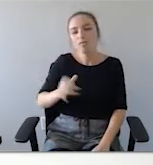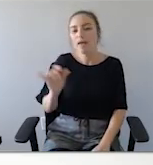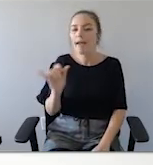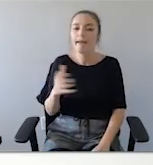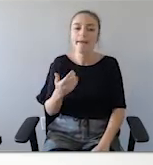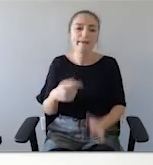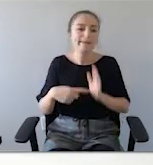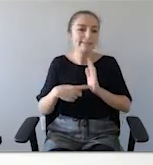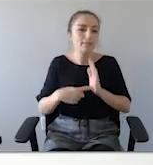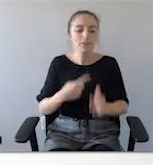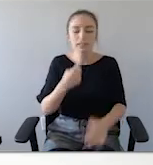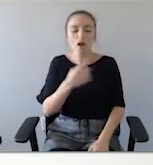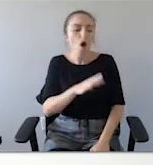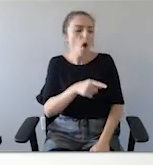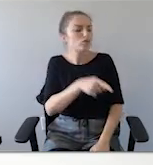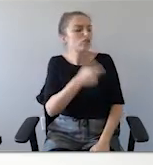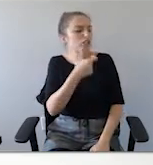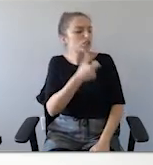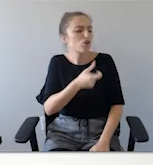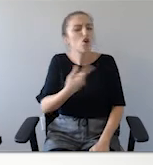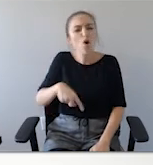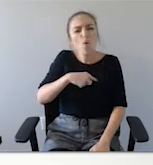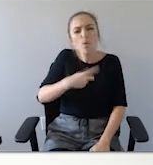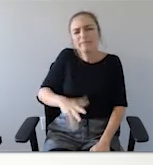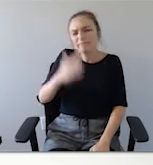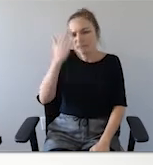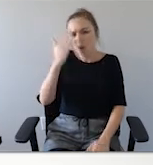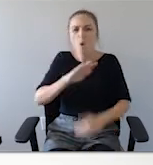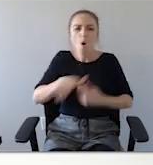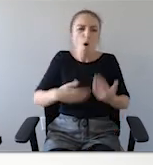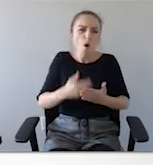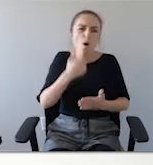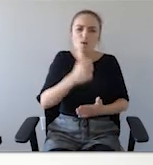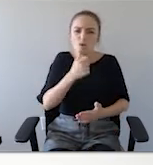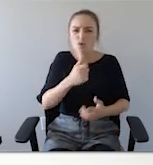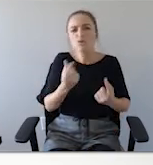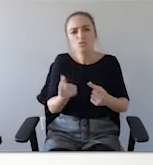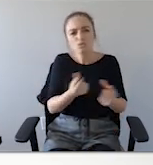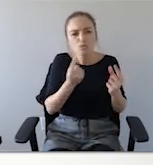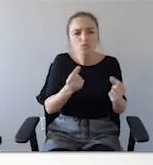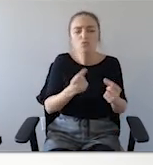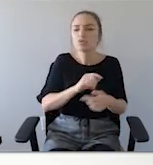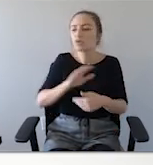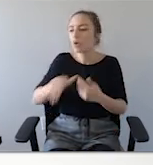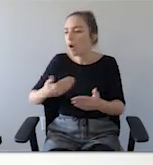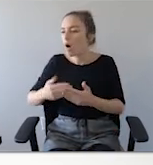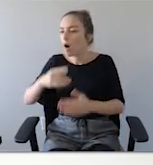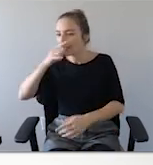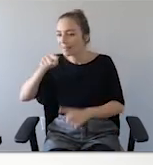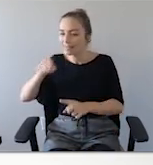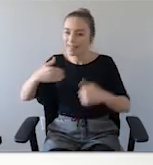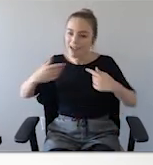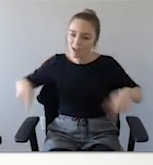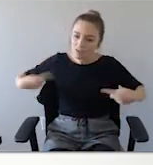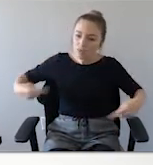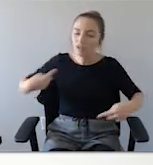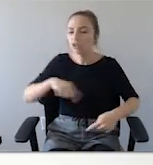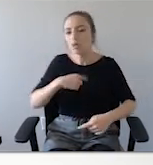have autism, or we do all this for kids who use wheelchairs or whatever. I don't ever listen to any of that